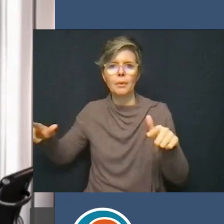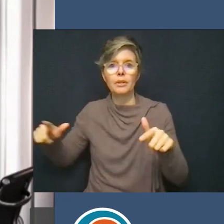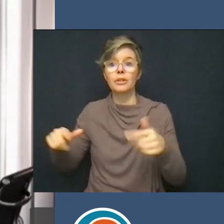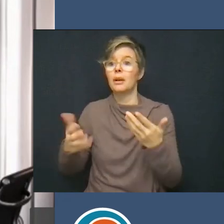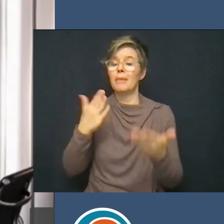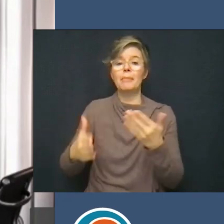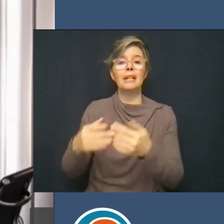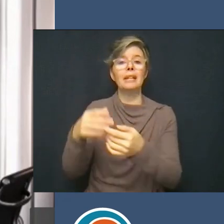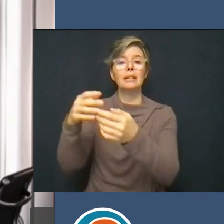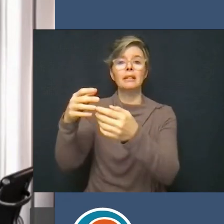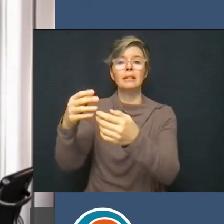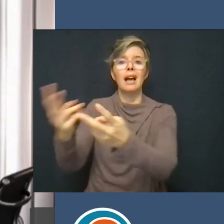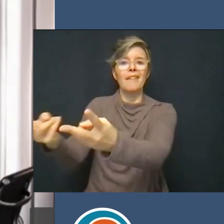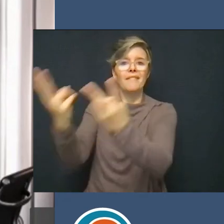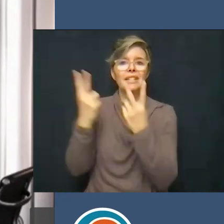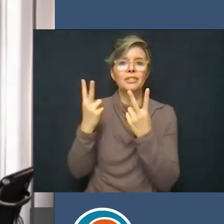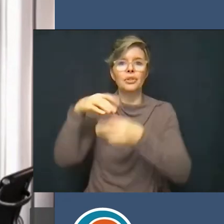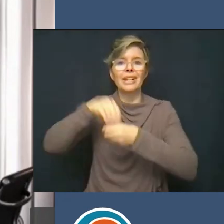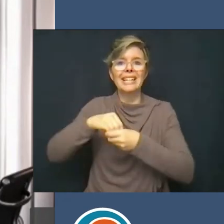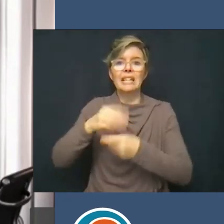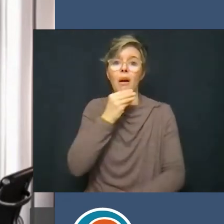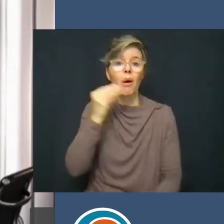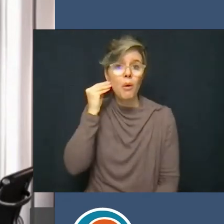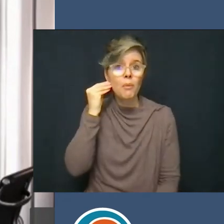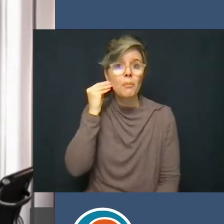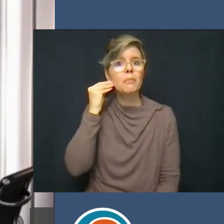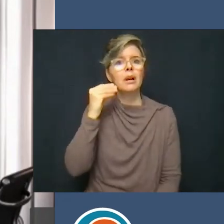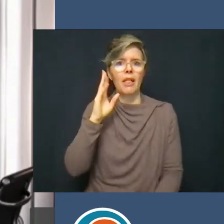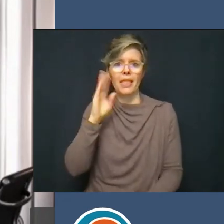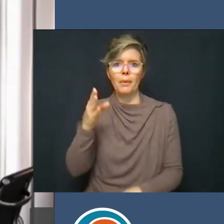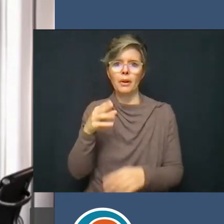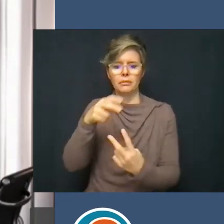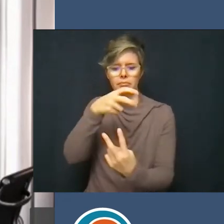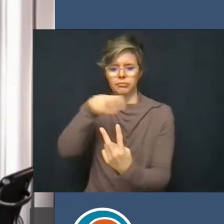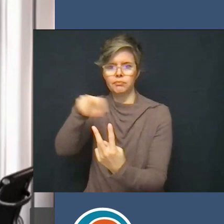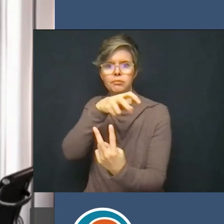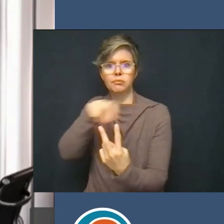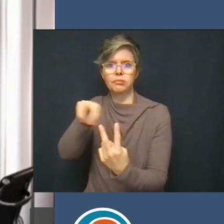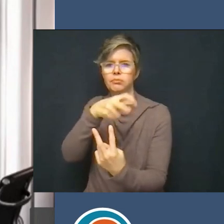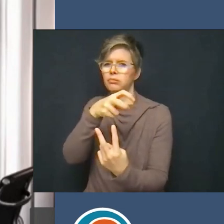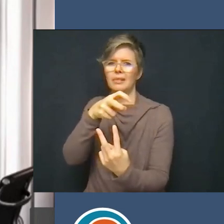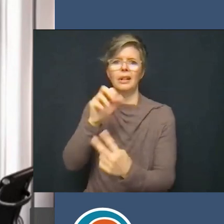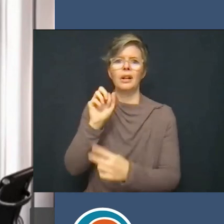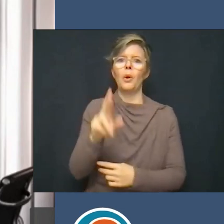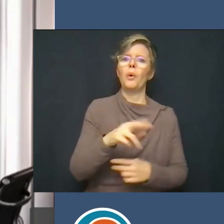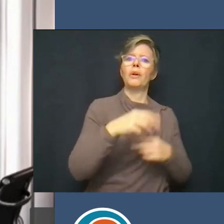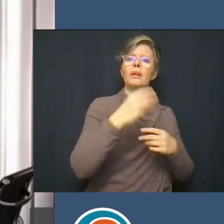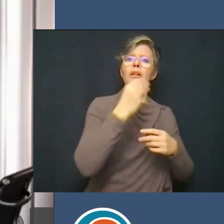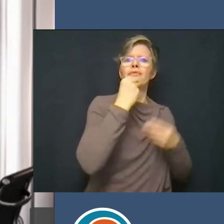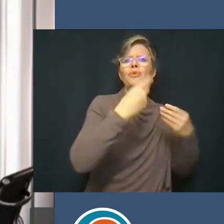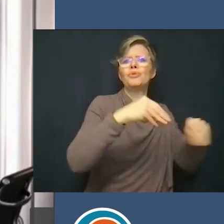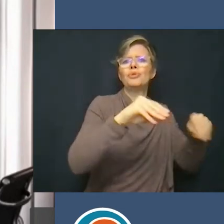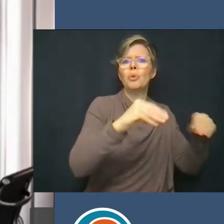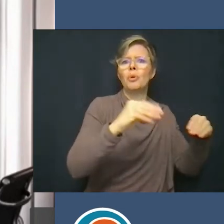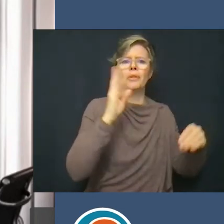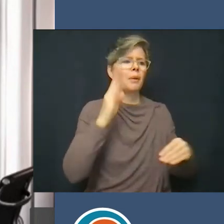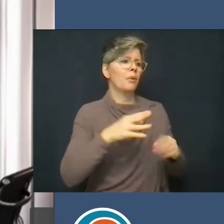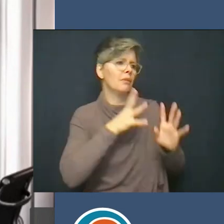another. When, you know, if the kid goes to the grocery store with the parents, they're going to talk in some language or another to the cashier,